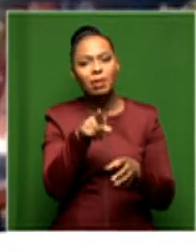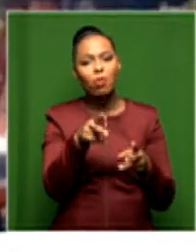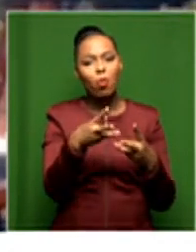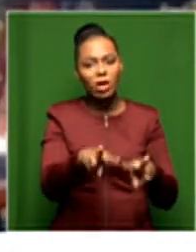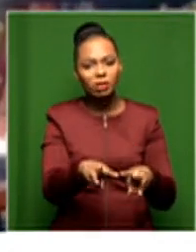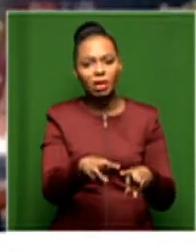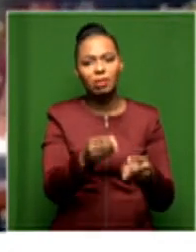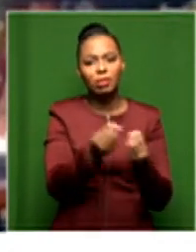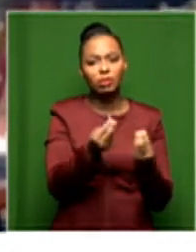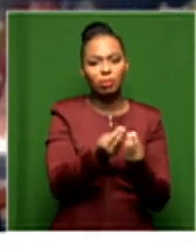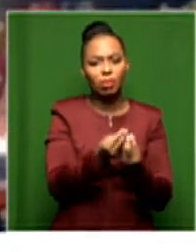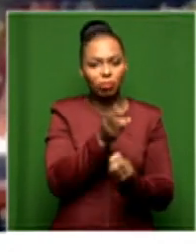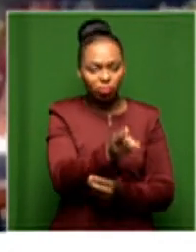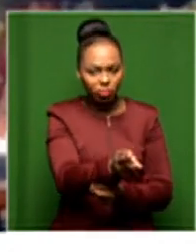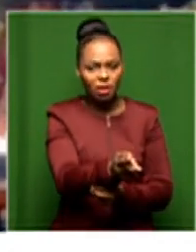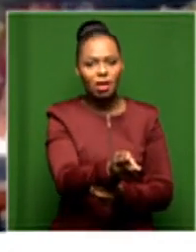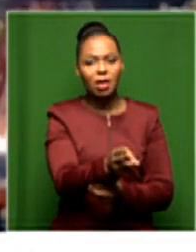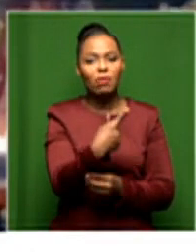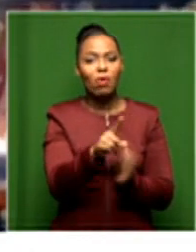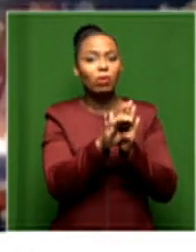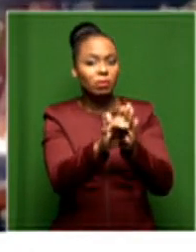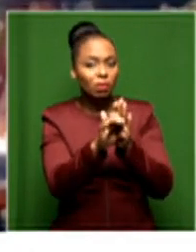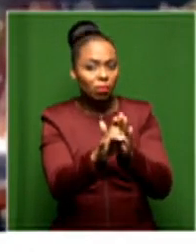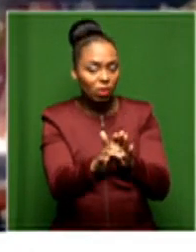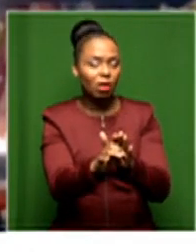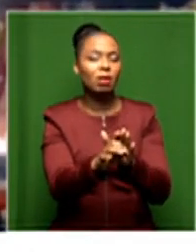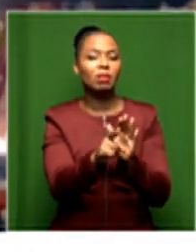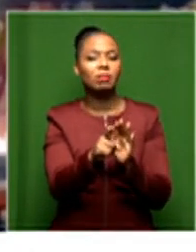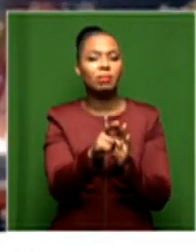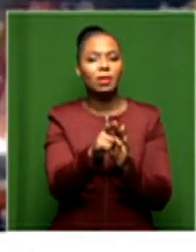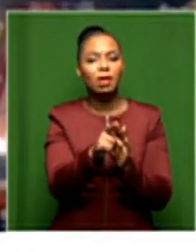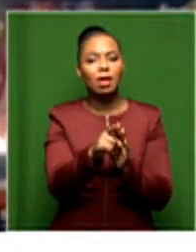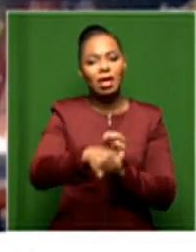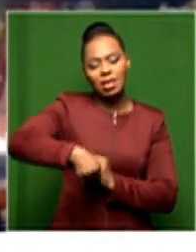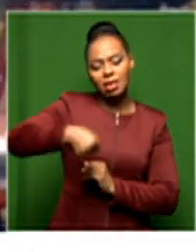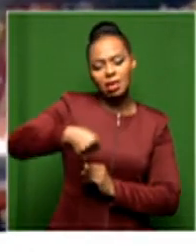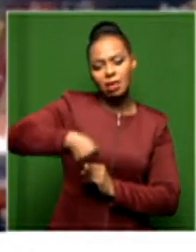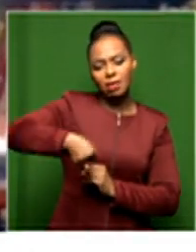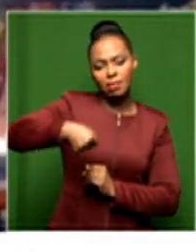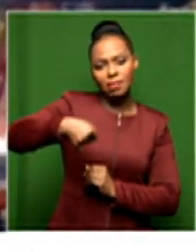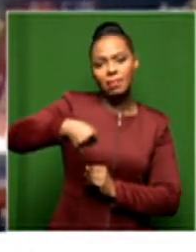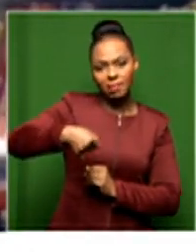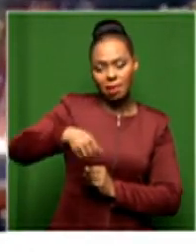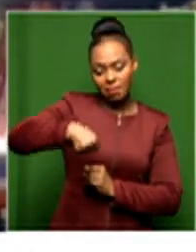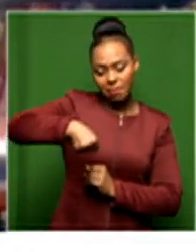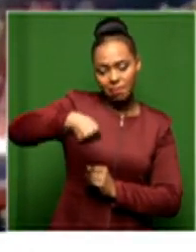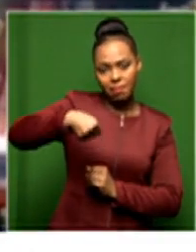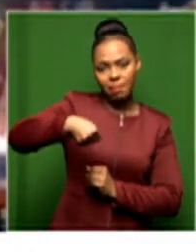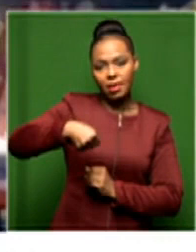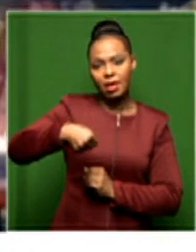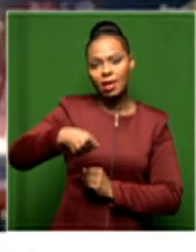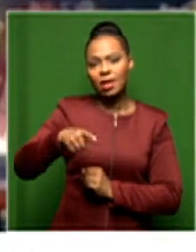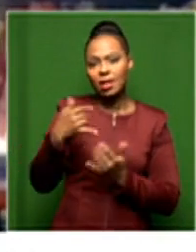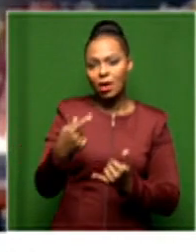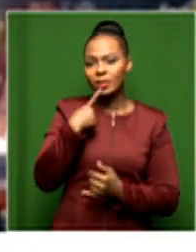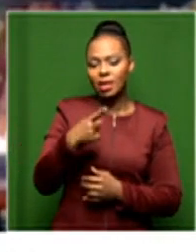that an example that's good to bring to mind is carrier bags. So you will note that messaging on carrier bags